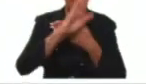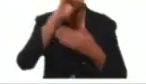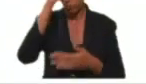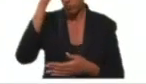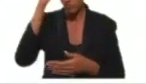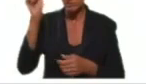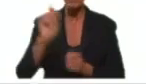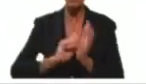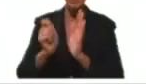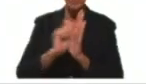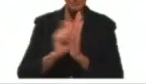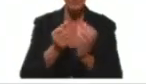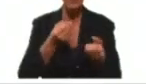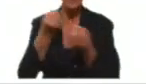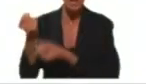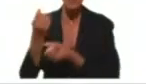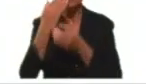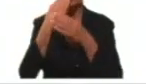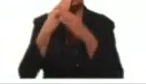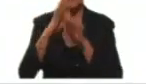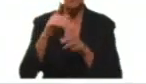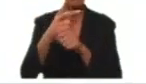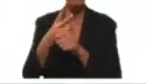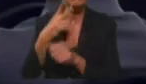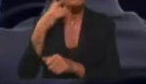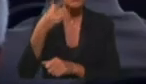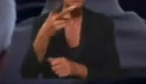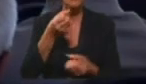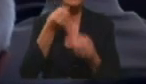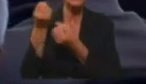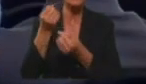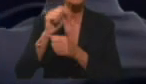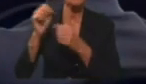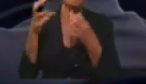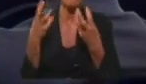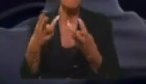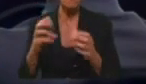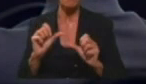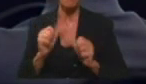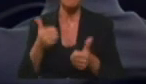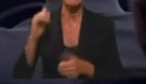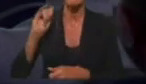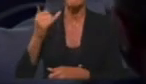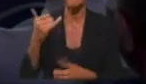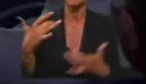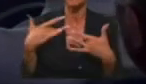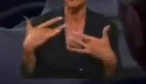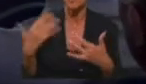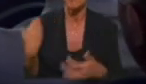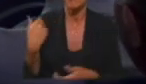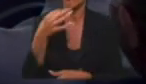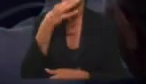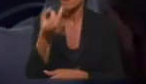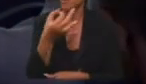safe, quality, and accessible public transit system is a critical dimension for the quality of life in inhabitants across Poland. We